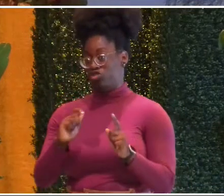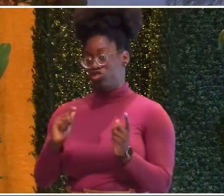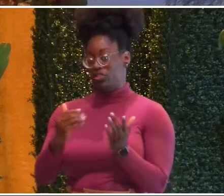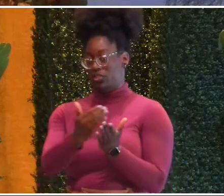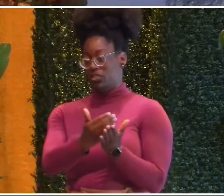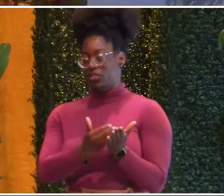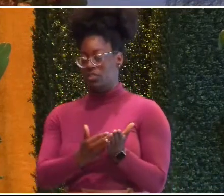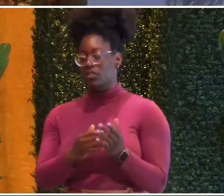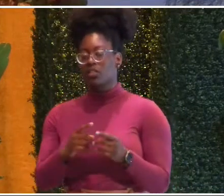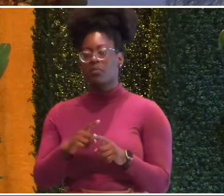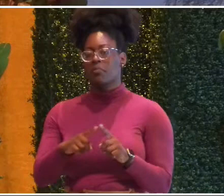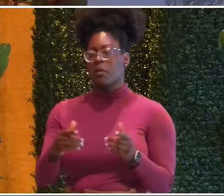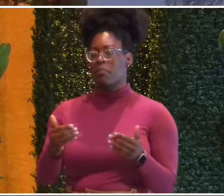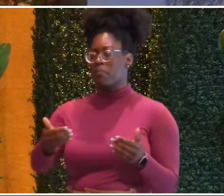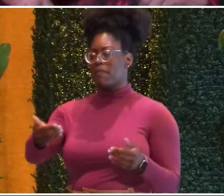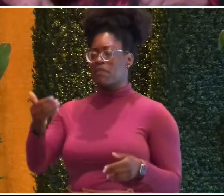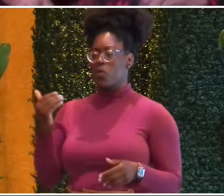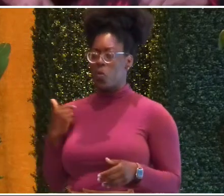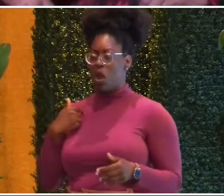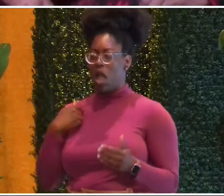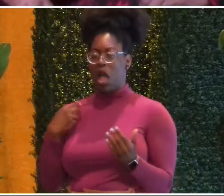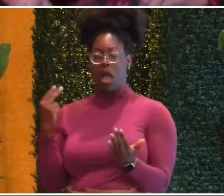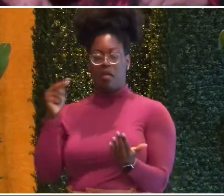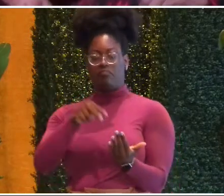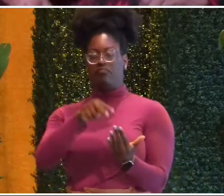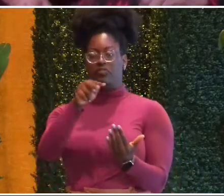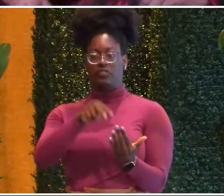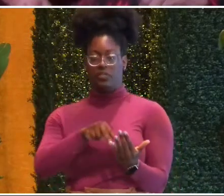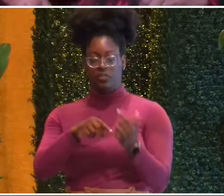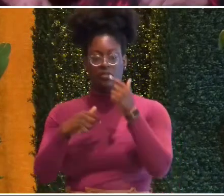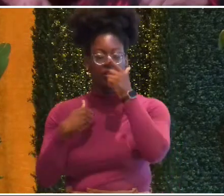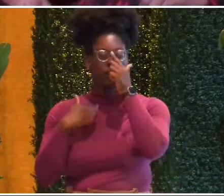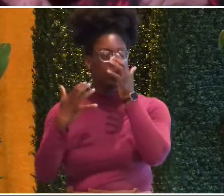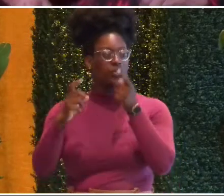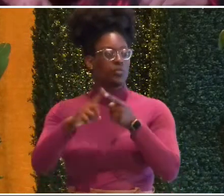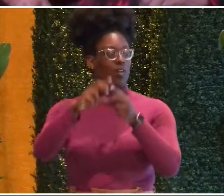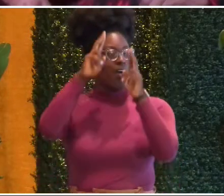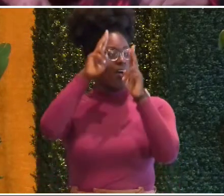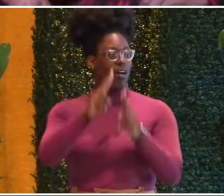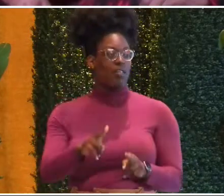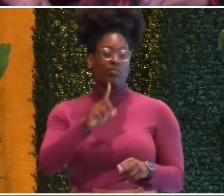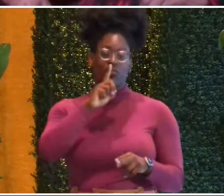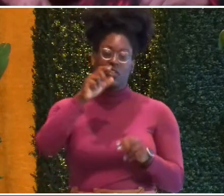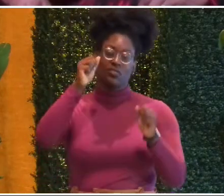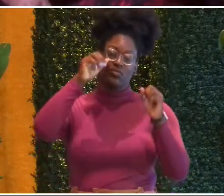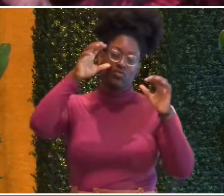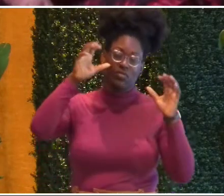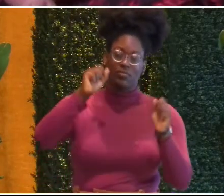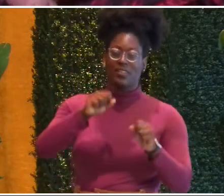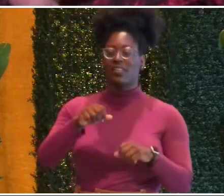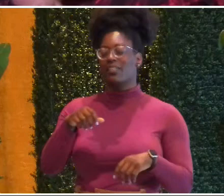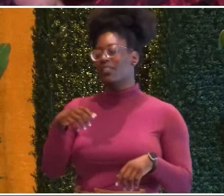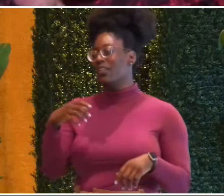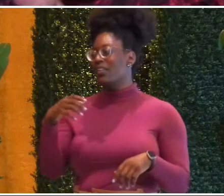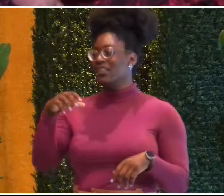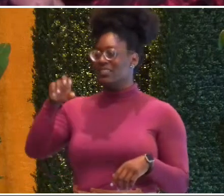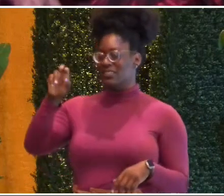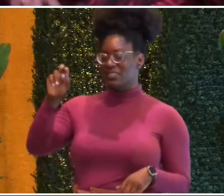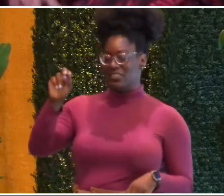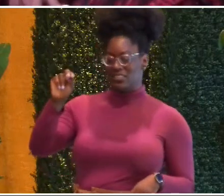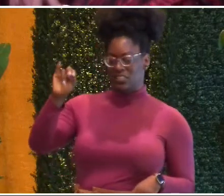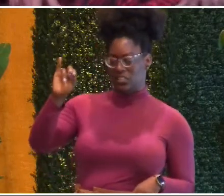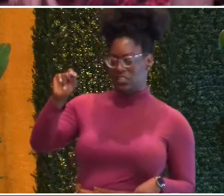turn to our community questions, just really take a moment to honor the incredible, legendary Demita Frazier,